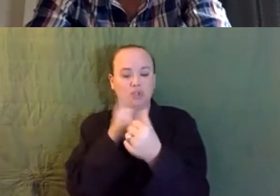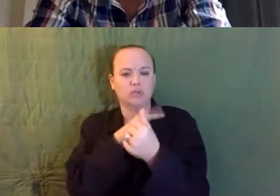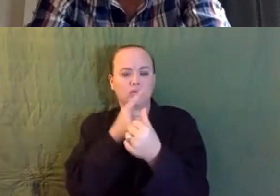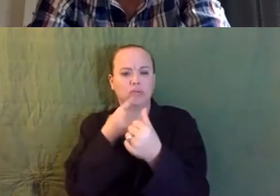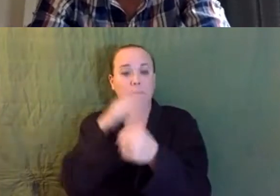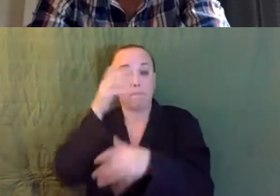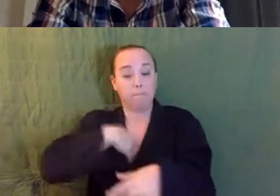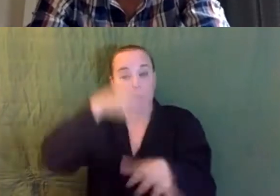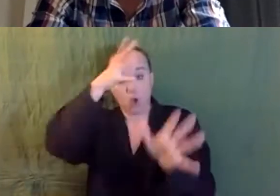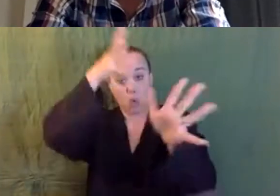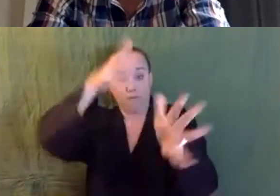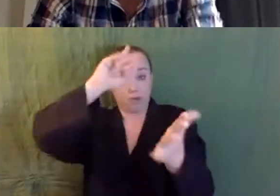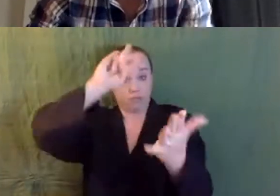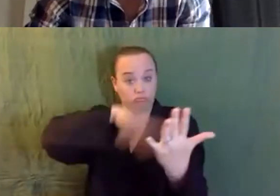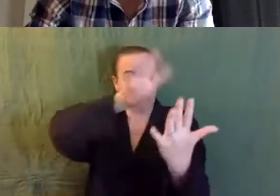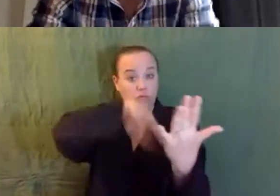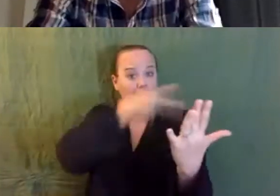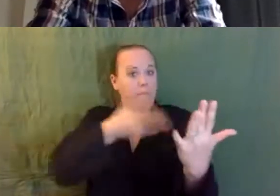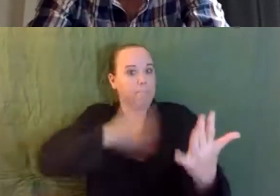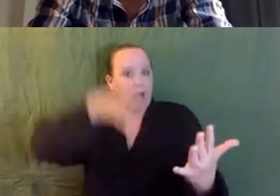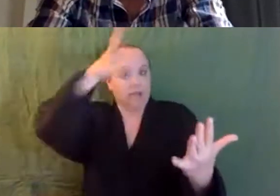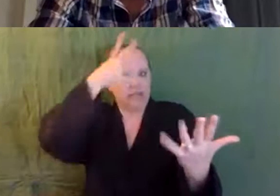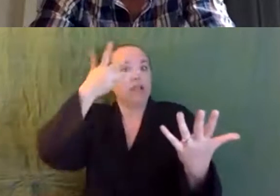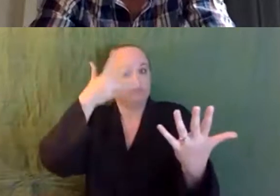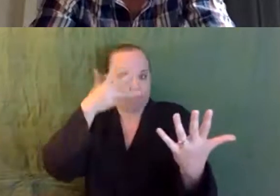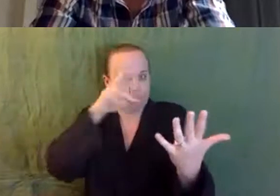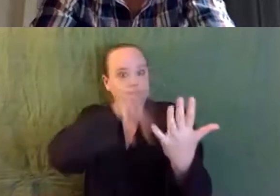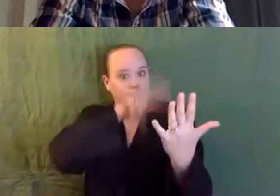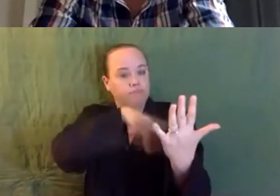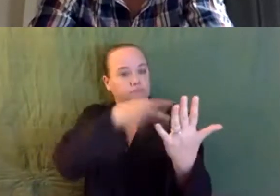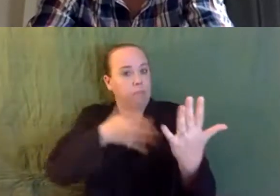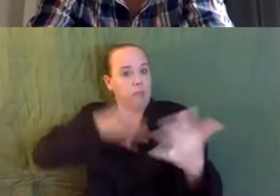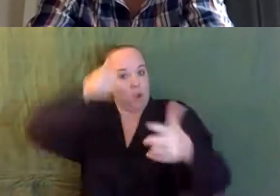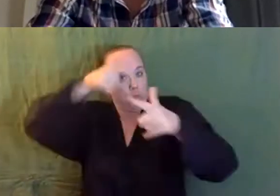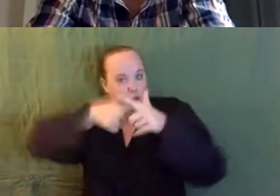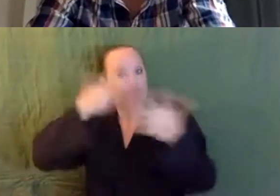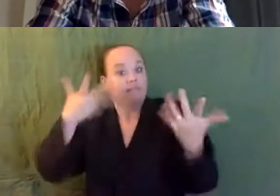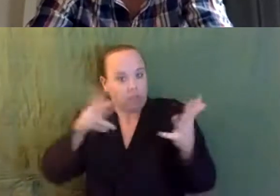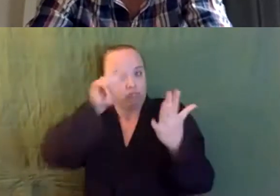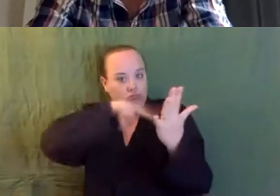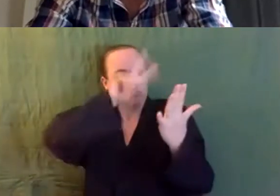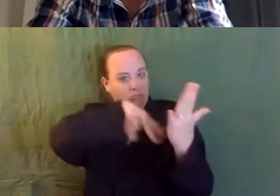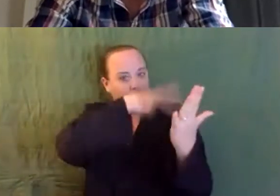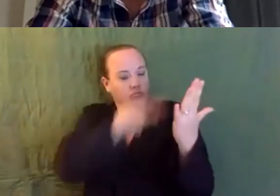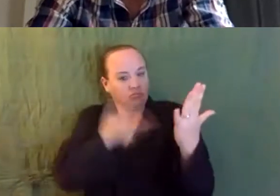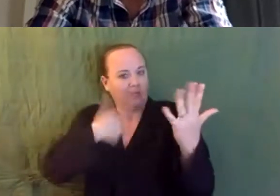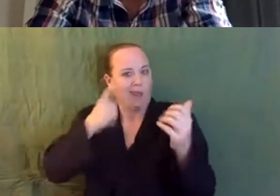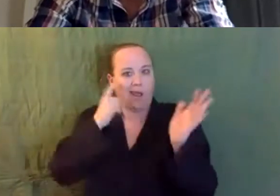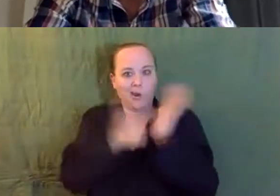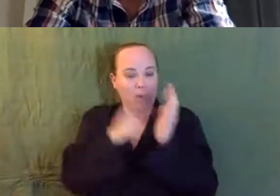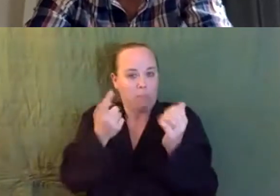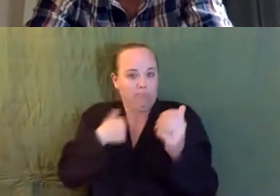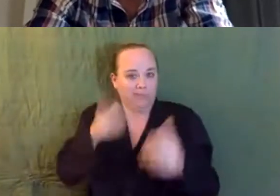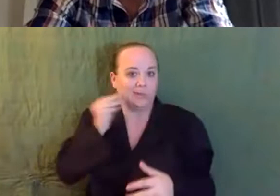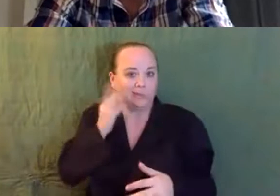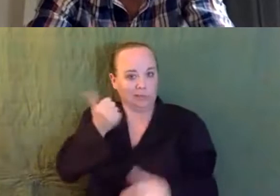grandfather was dyslexic, my father is dyslexic, my brother is dyslexic, and I saw, firsthand what it's